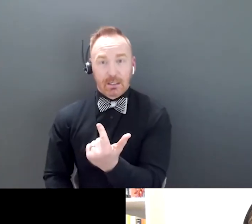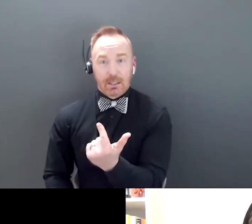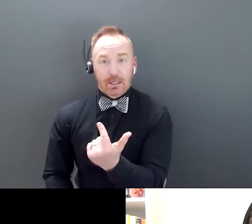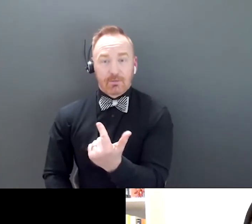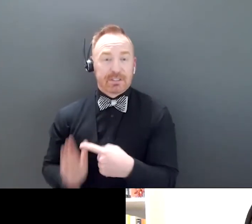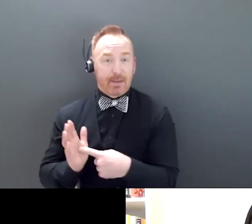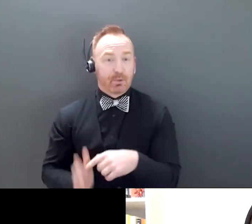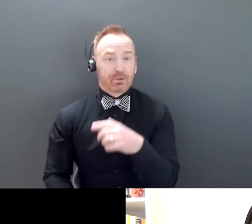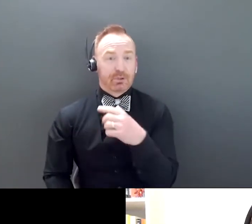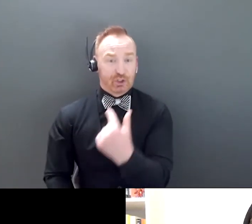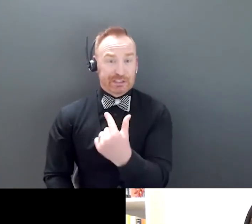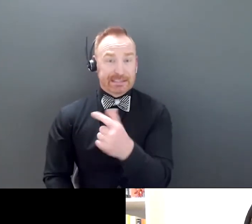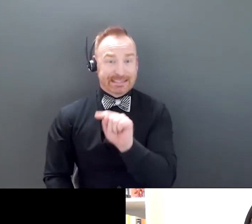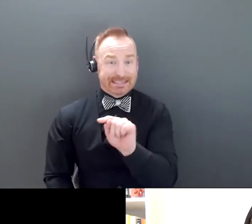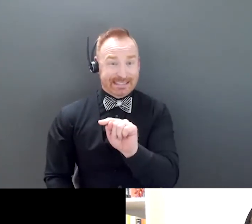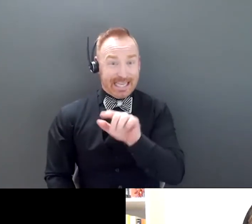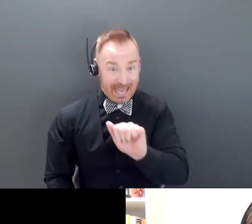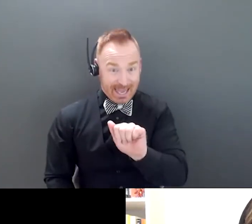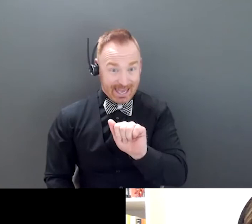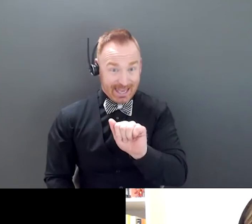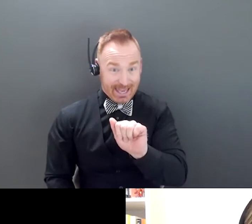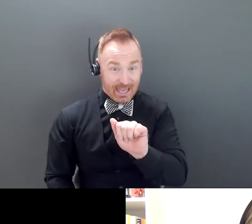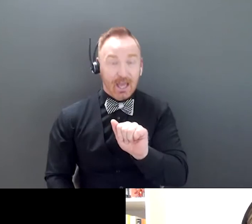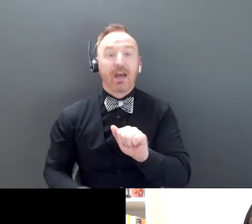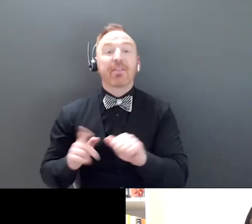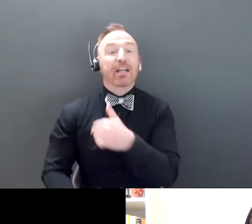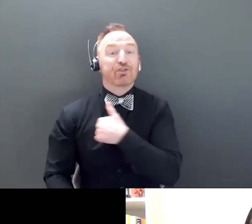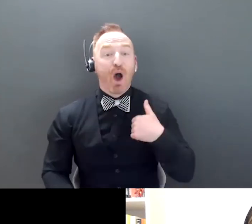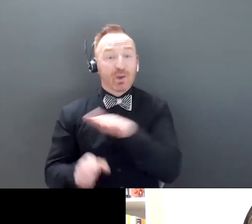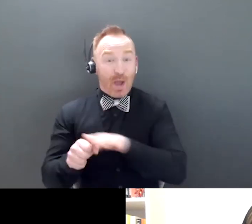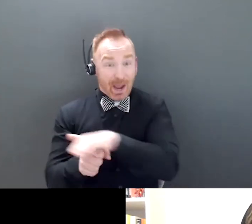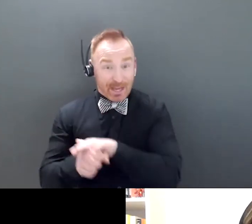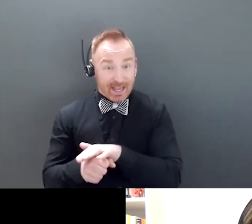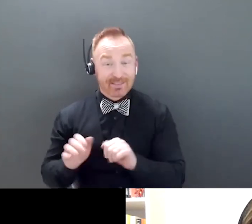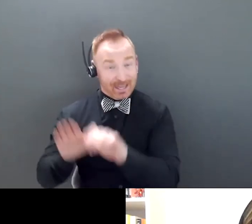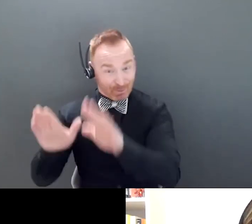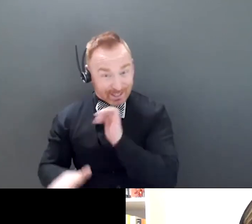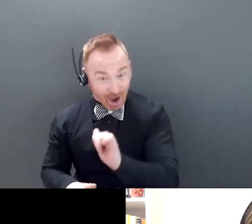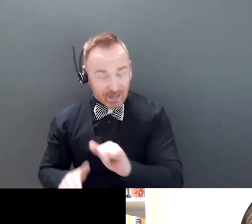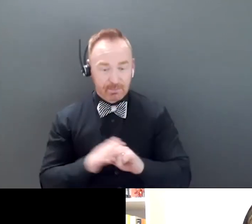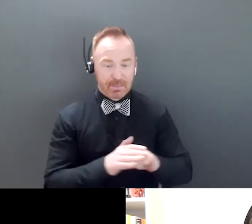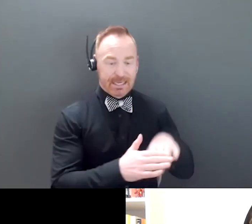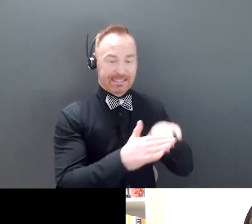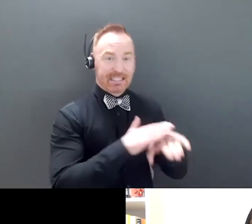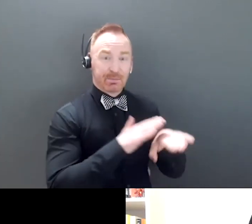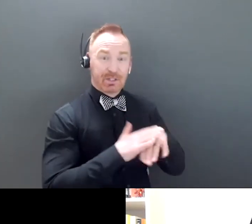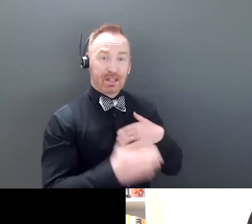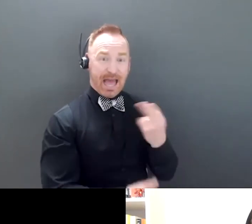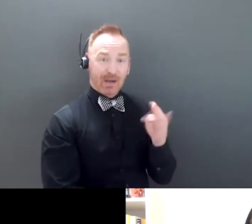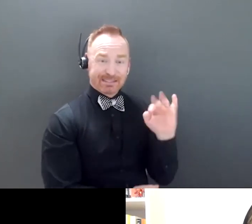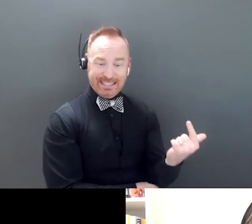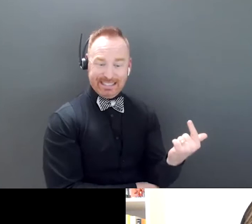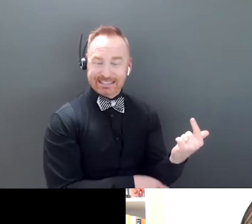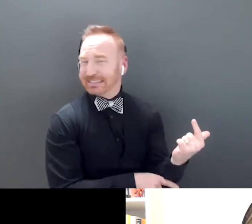GTA is not great. But then you get into accessible housing and then it becomes another thing, right? Altogether. So